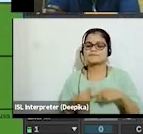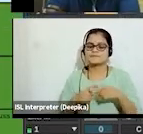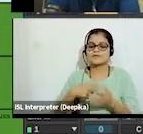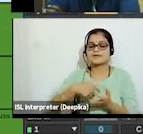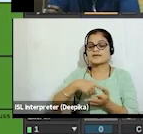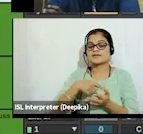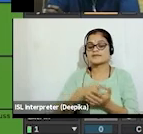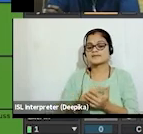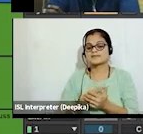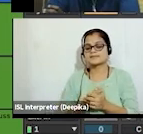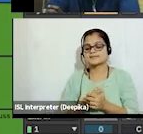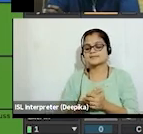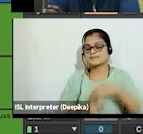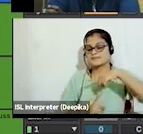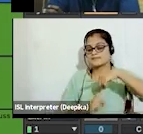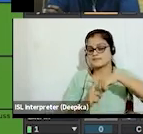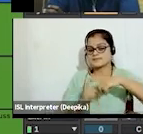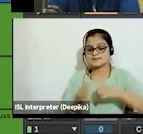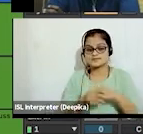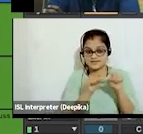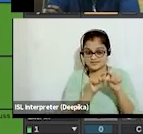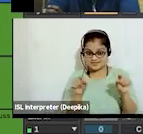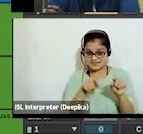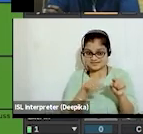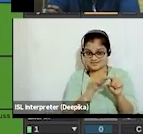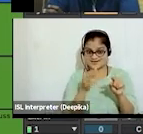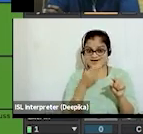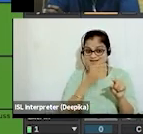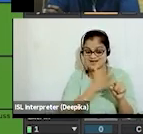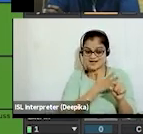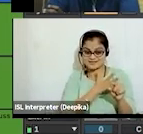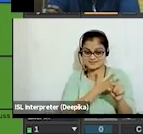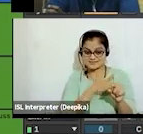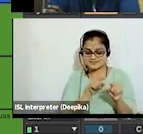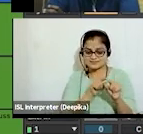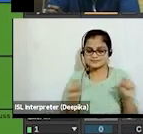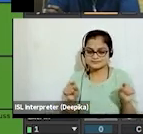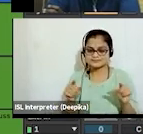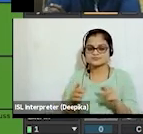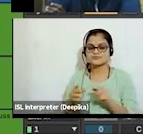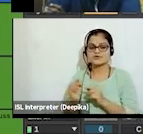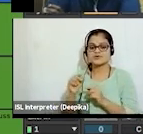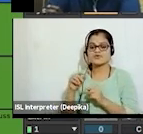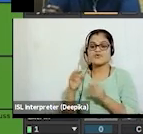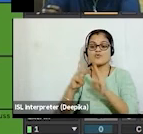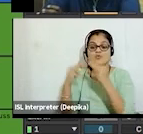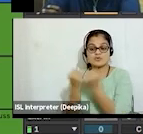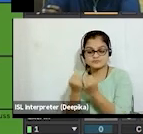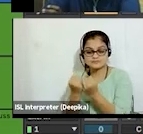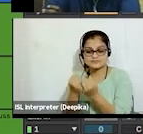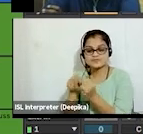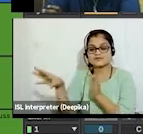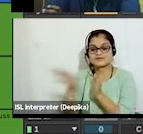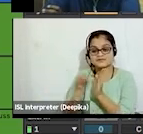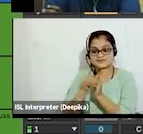of again, this was something that I grasped out of the workshop with Yoel, that I recorded the sound of